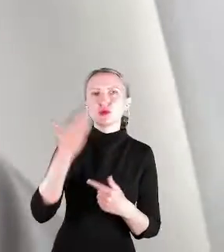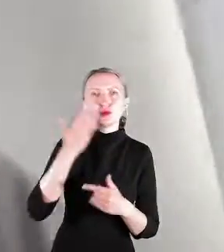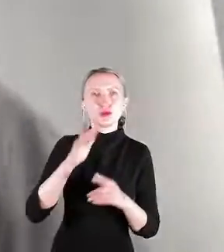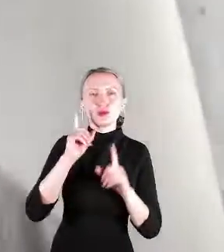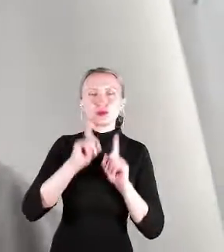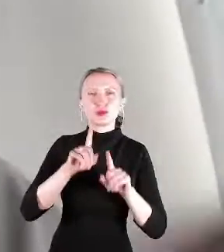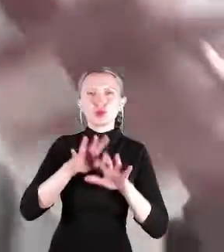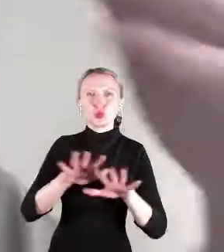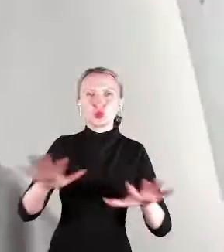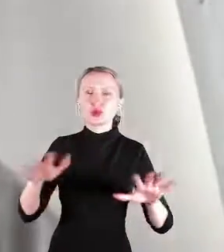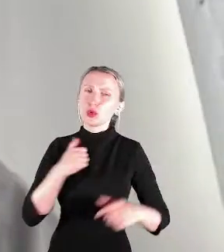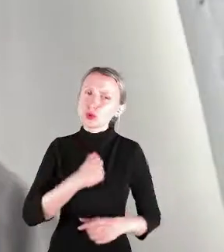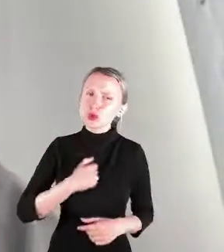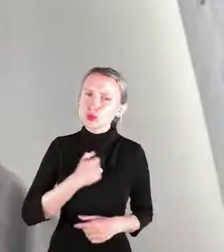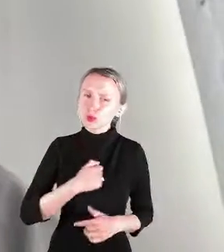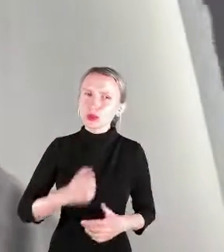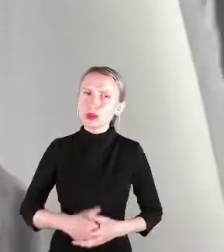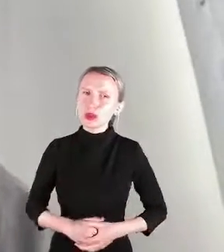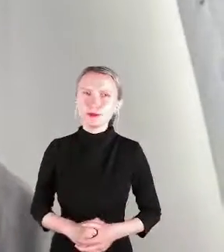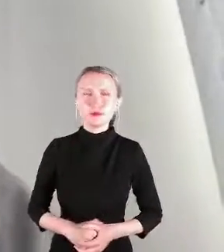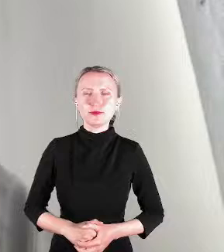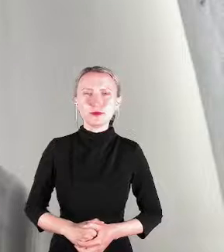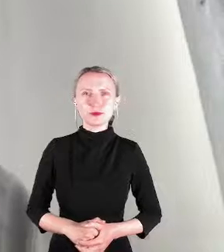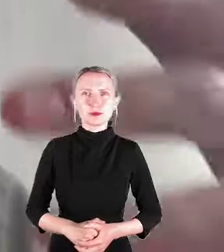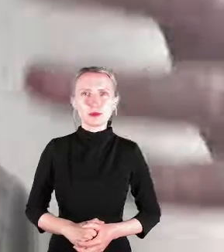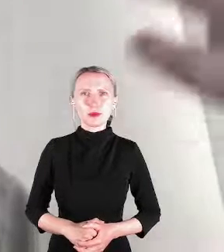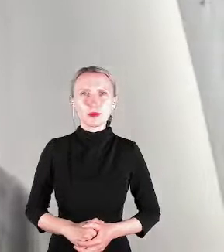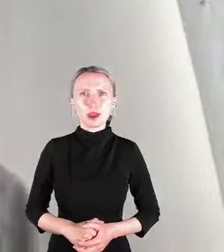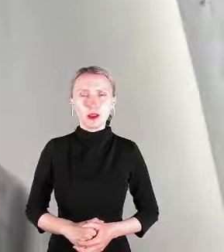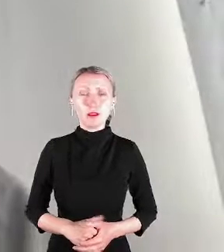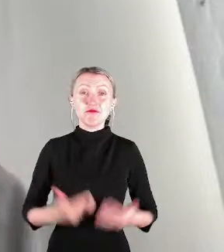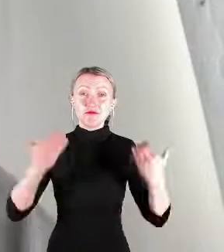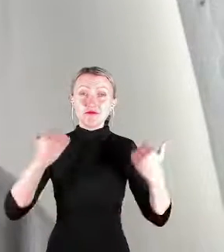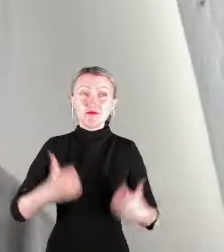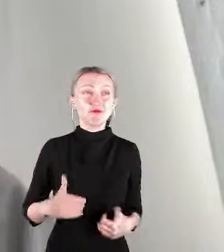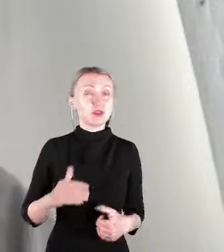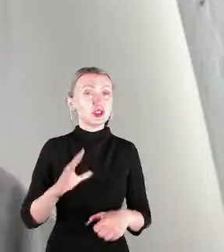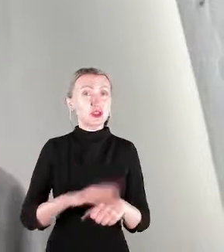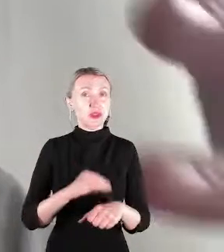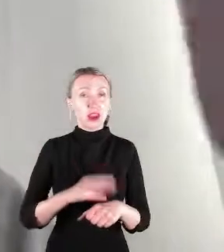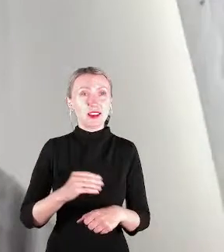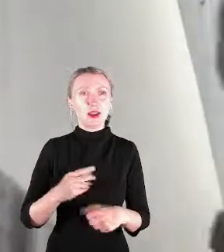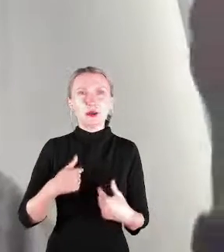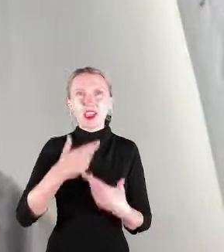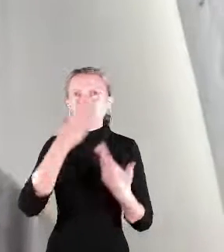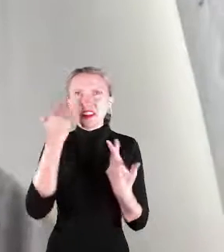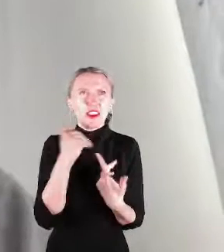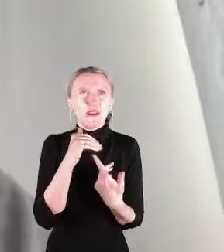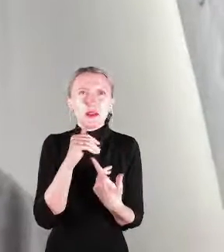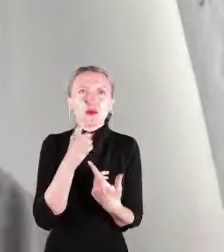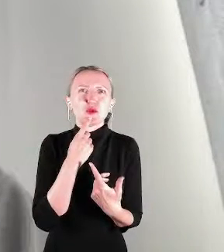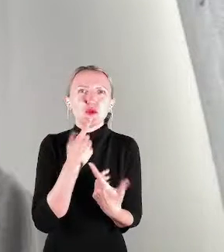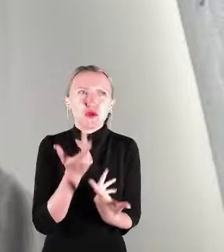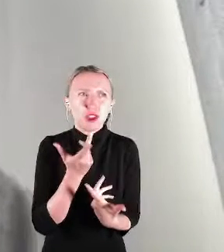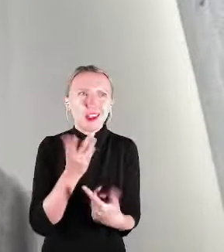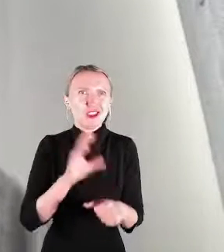to be a Swede, I don't really know what it is to be a Swede anymore, because there are so